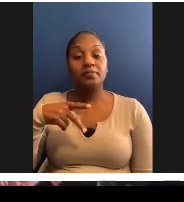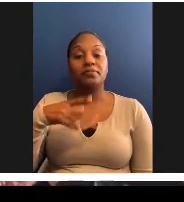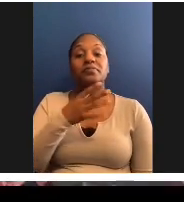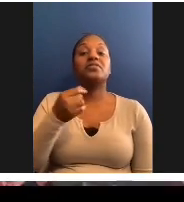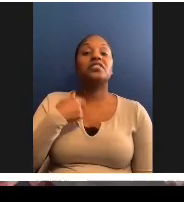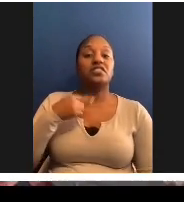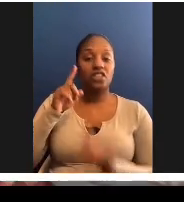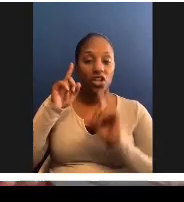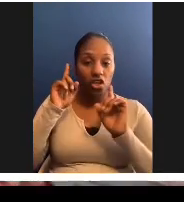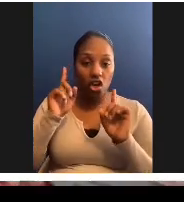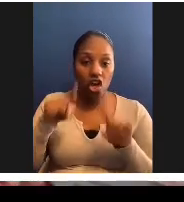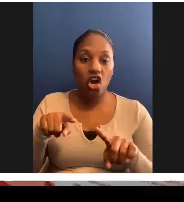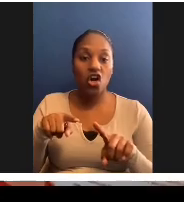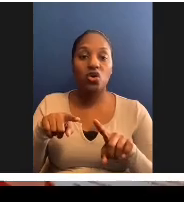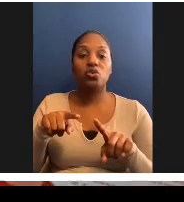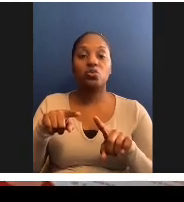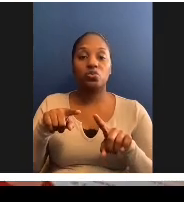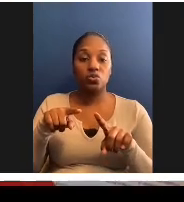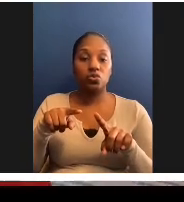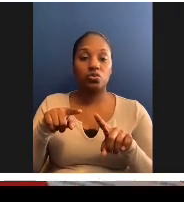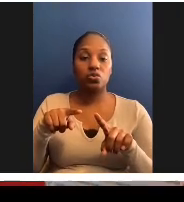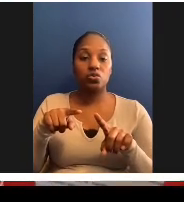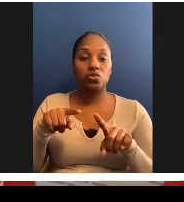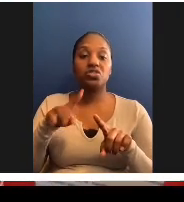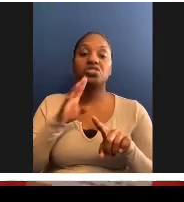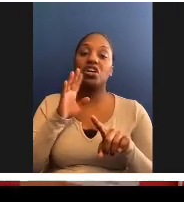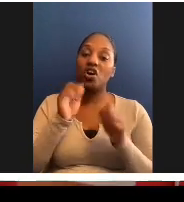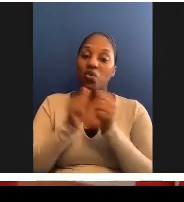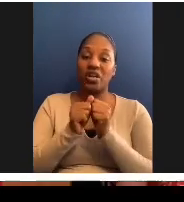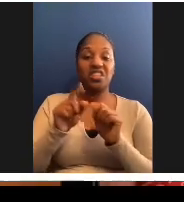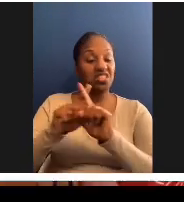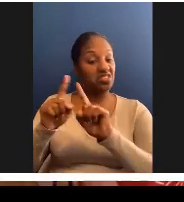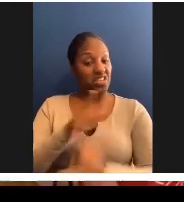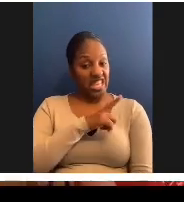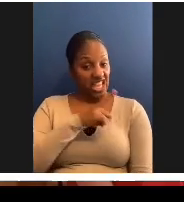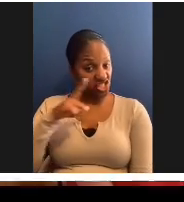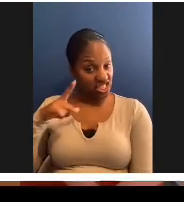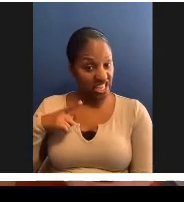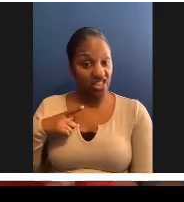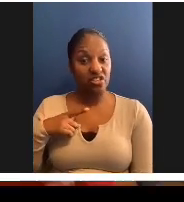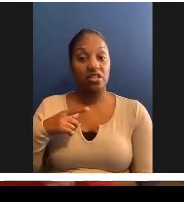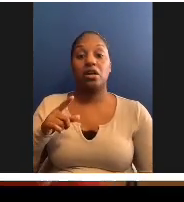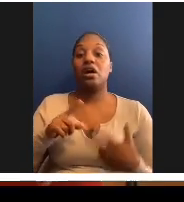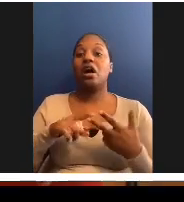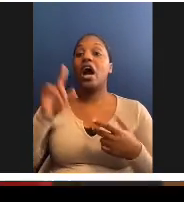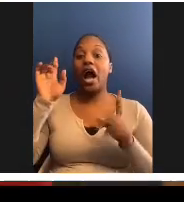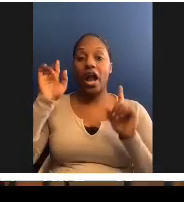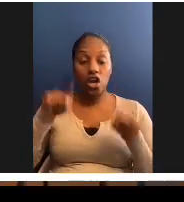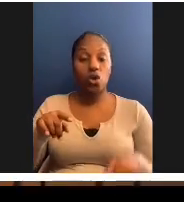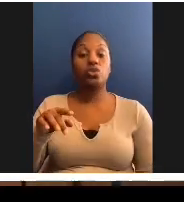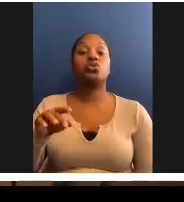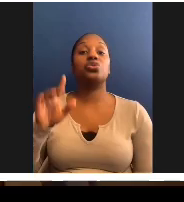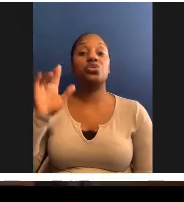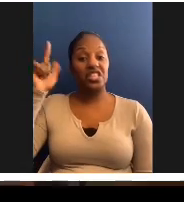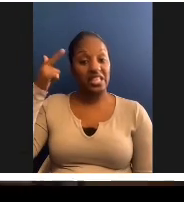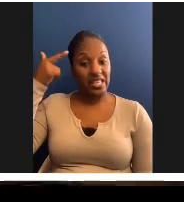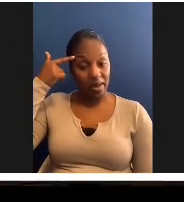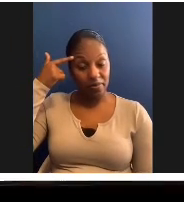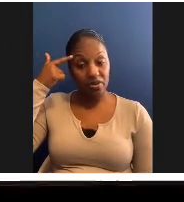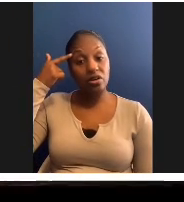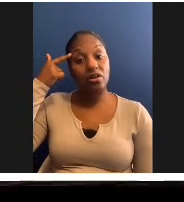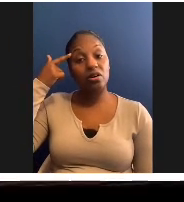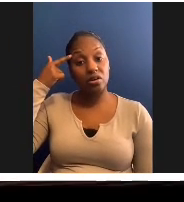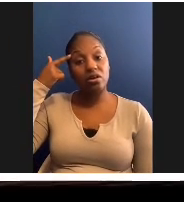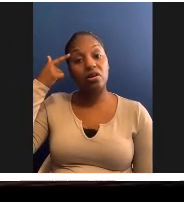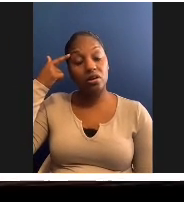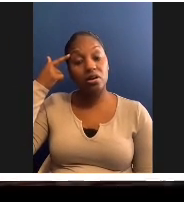the Capitol to talk to legislators. I go to the Capitol to talk to legislators about do not cut the